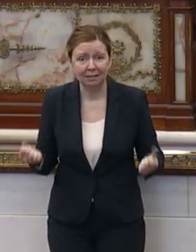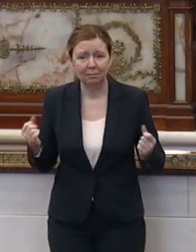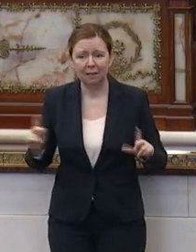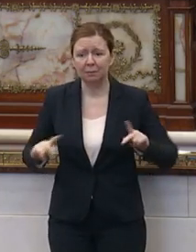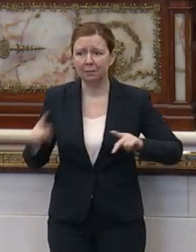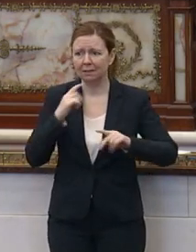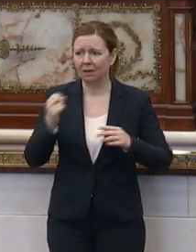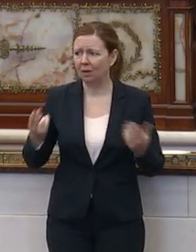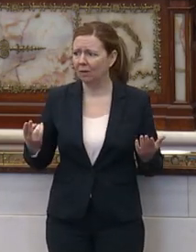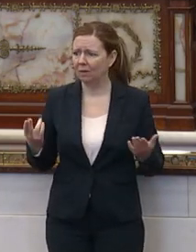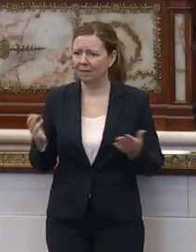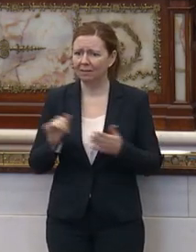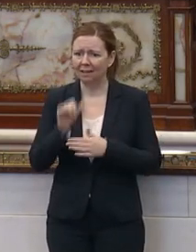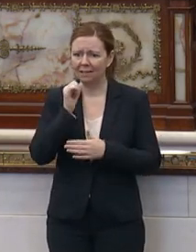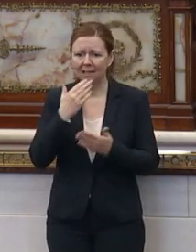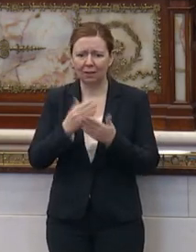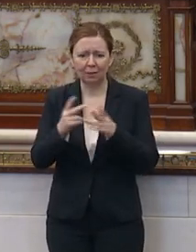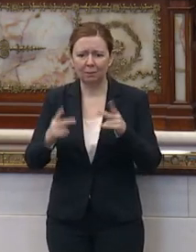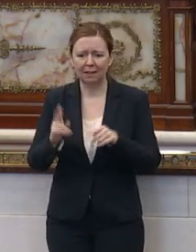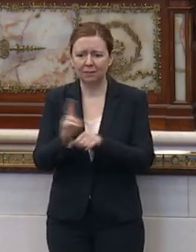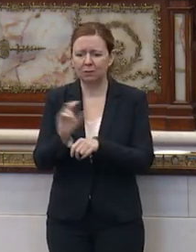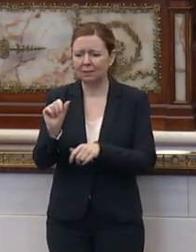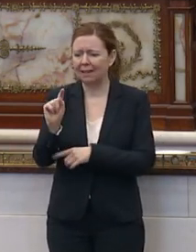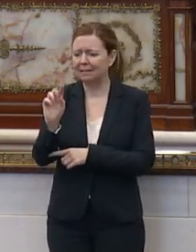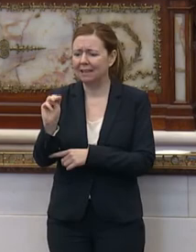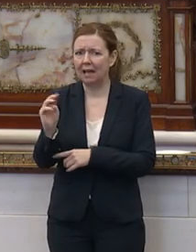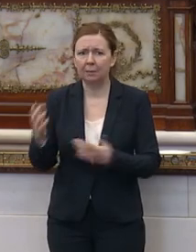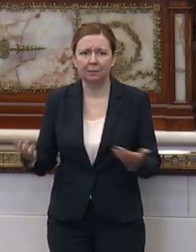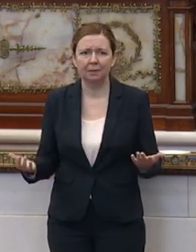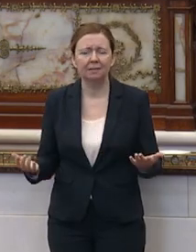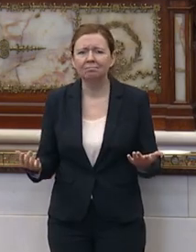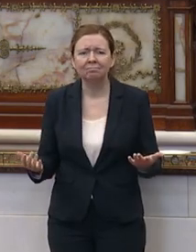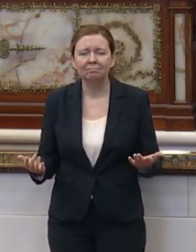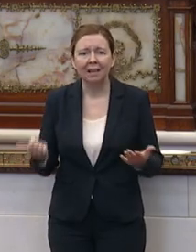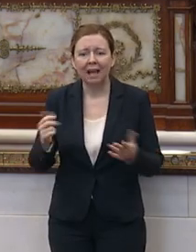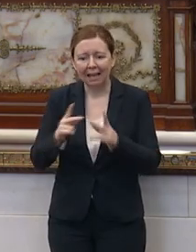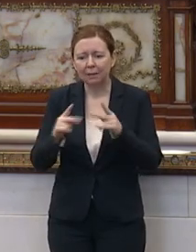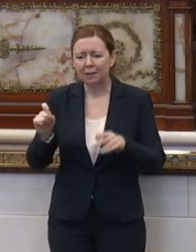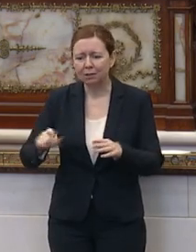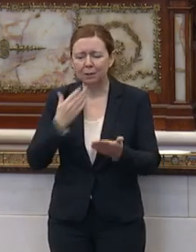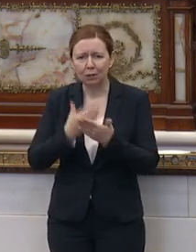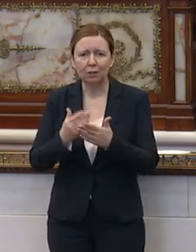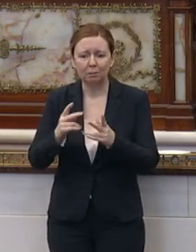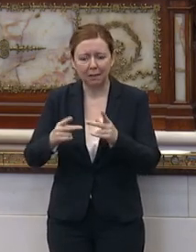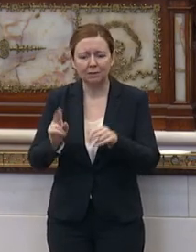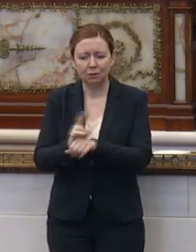people said, oh, you know, that's not a good place to use an ATM. Any